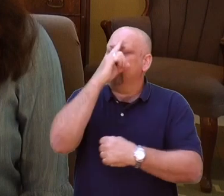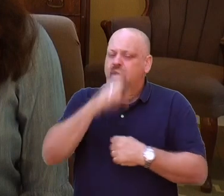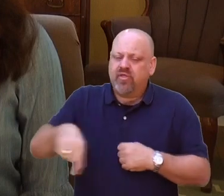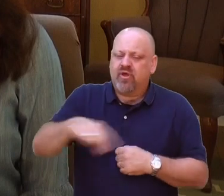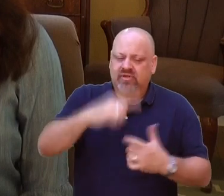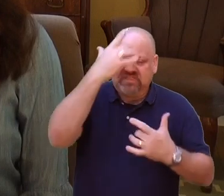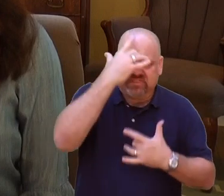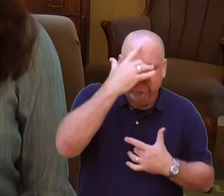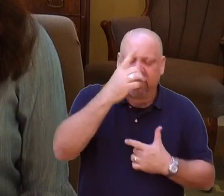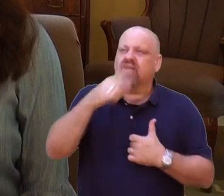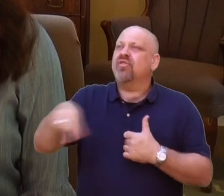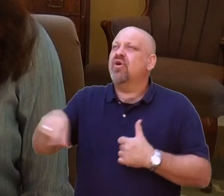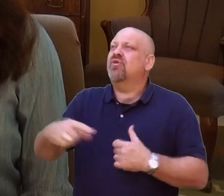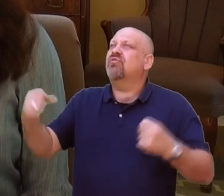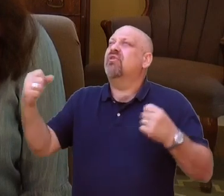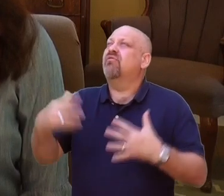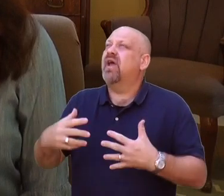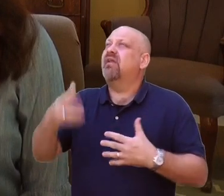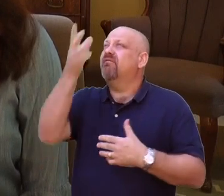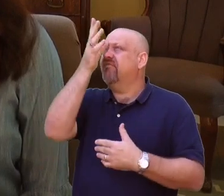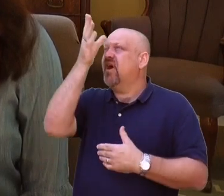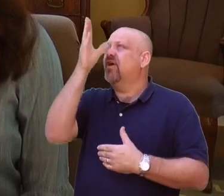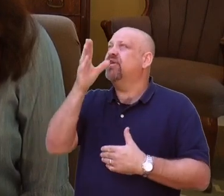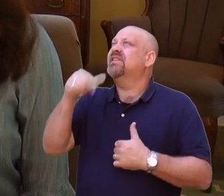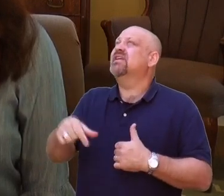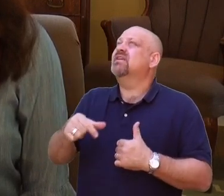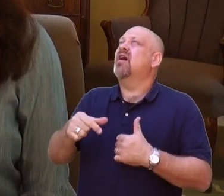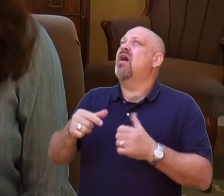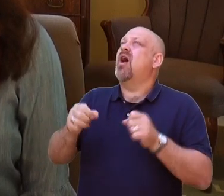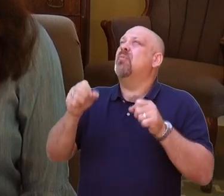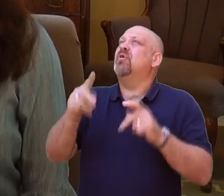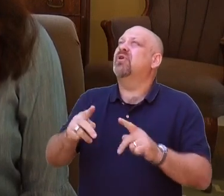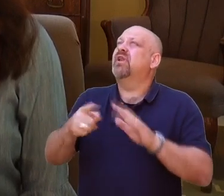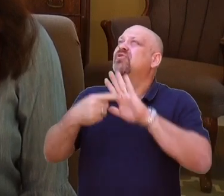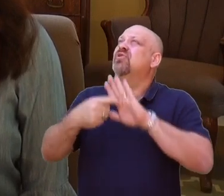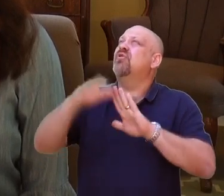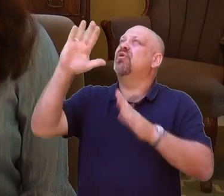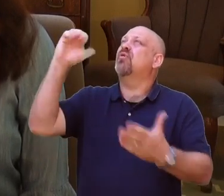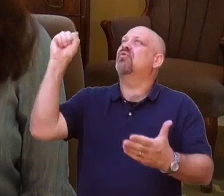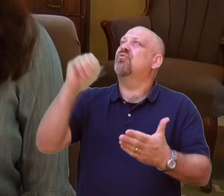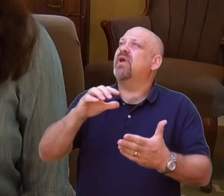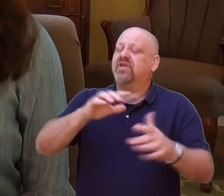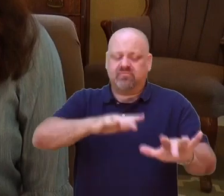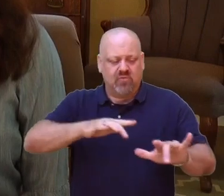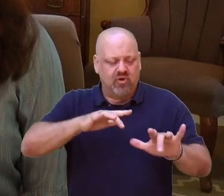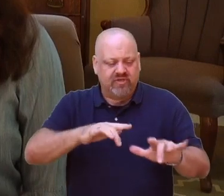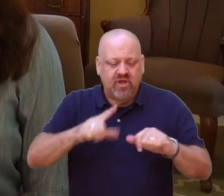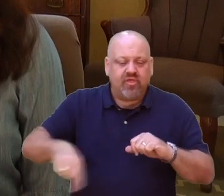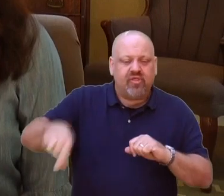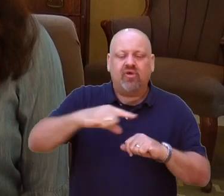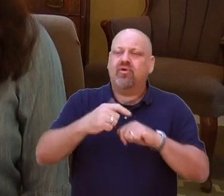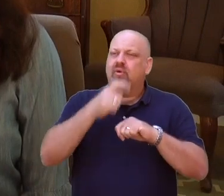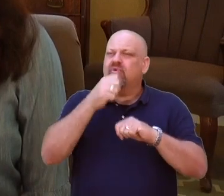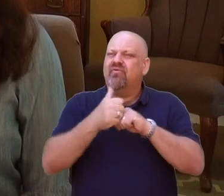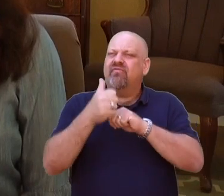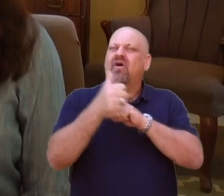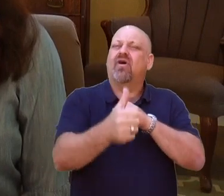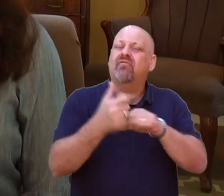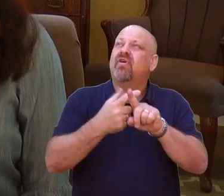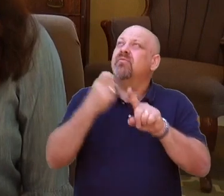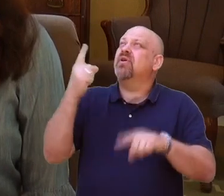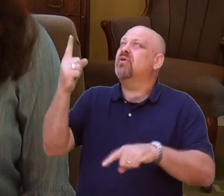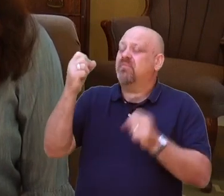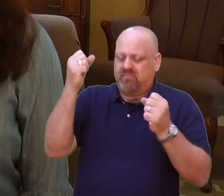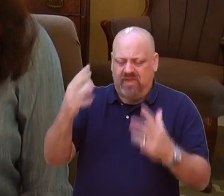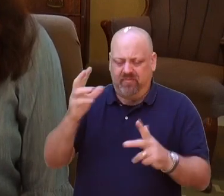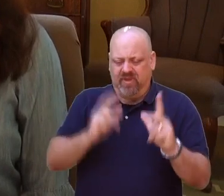victorious, for this is an opportunity for you to show your healing power, Lord, for those who are sick, God, those who are afraid.